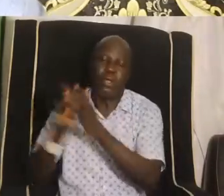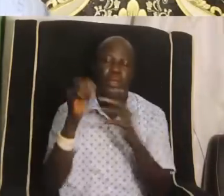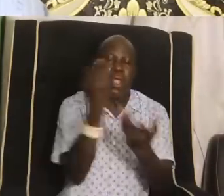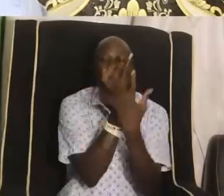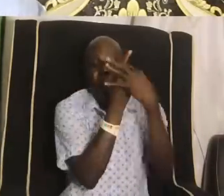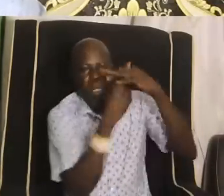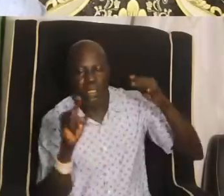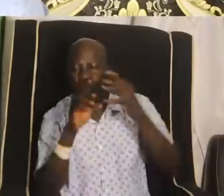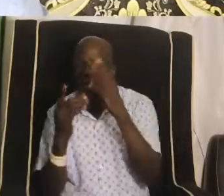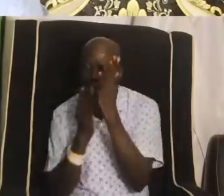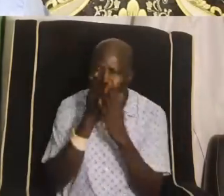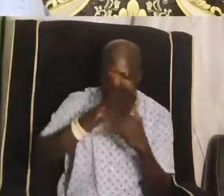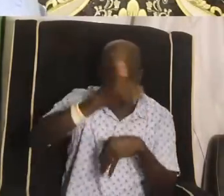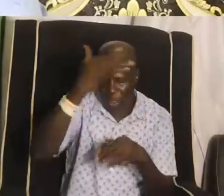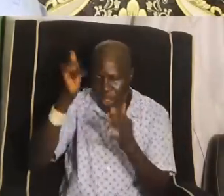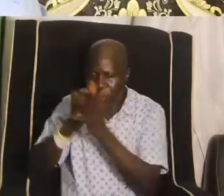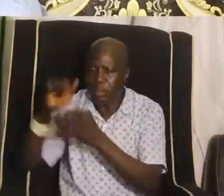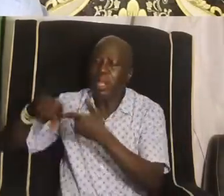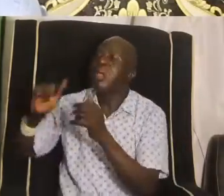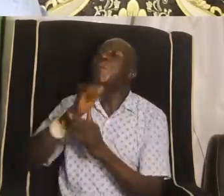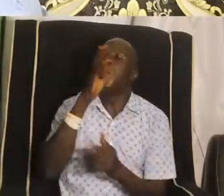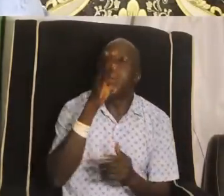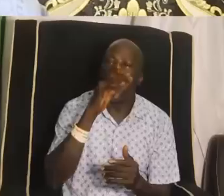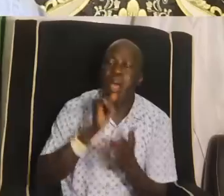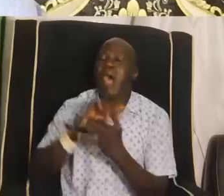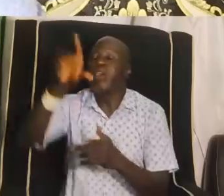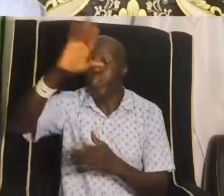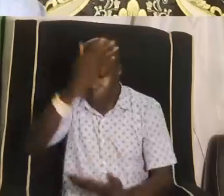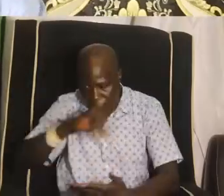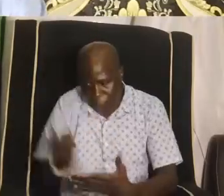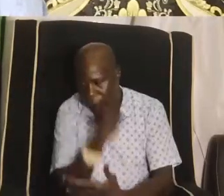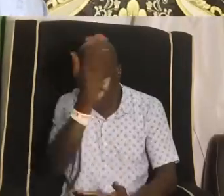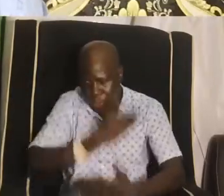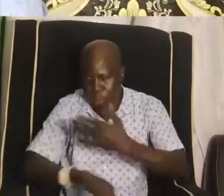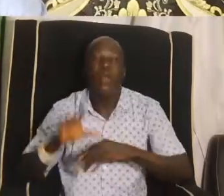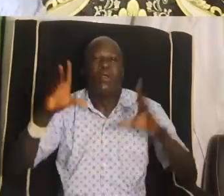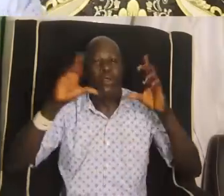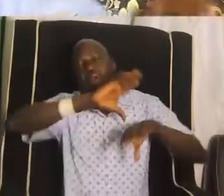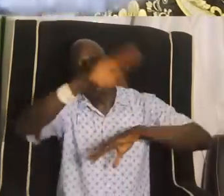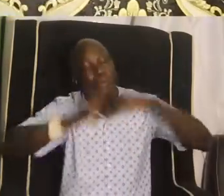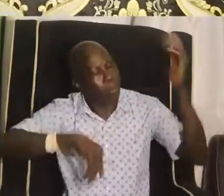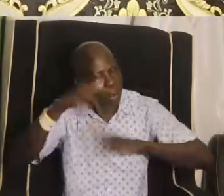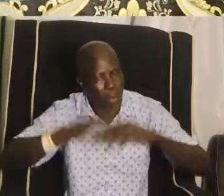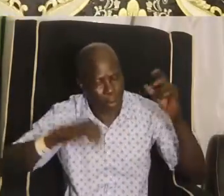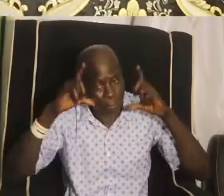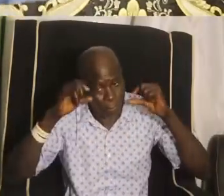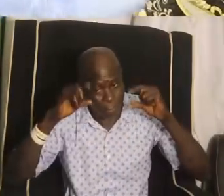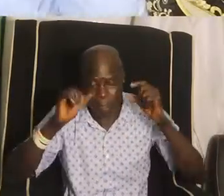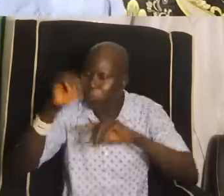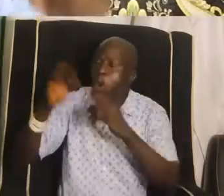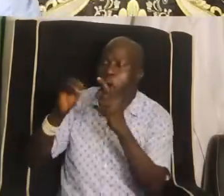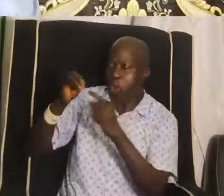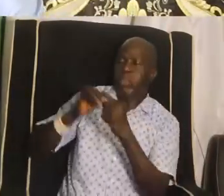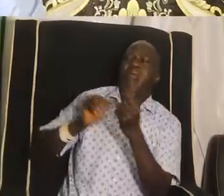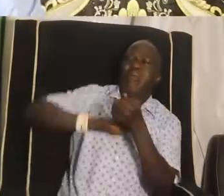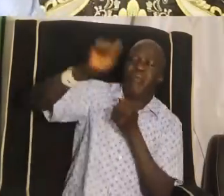skip through. Because of this. Mommy, with your firstborn. This is not about firstborn. On